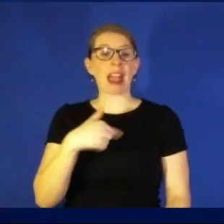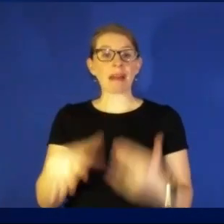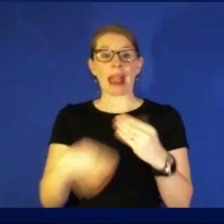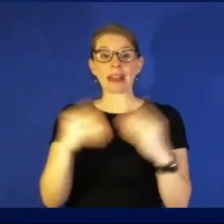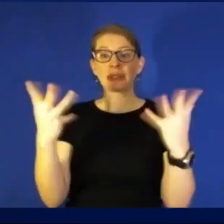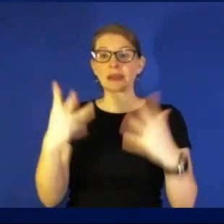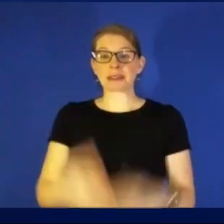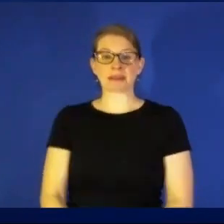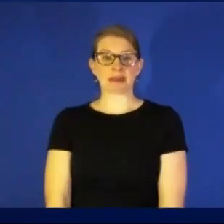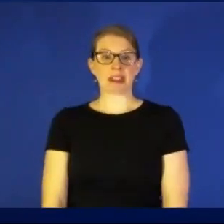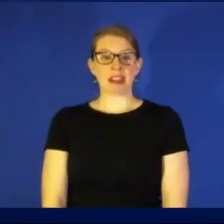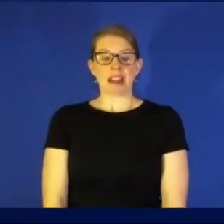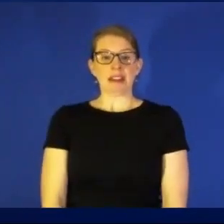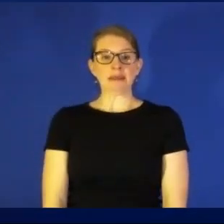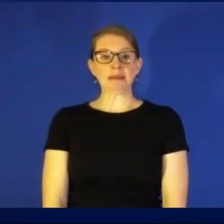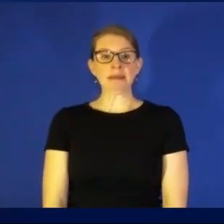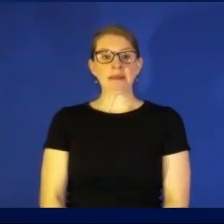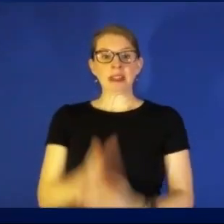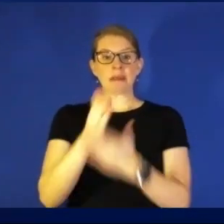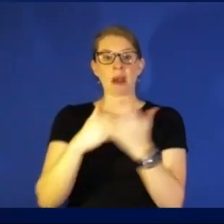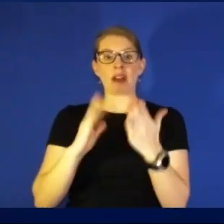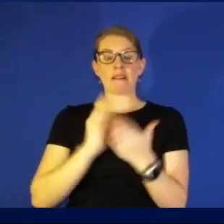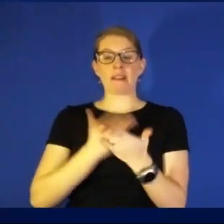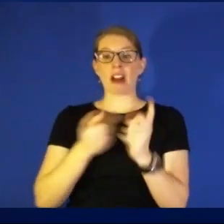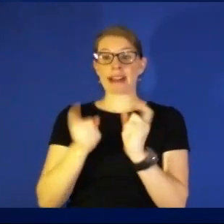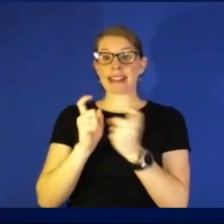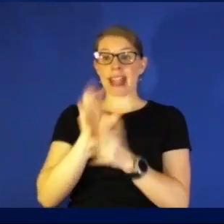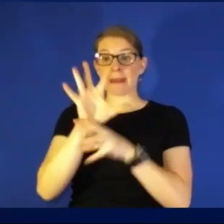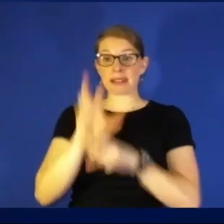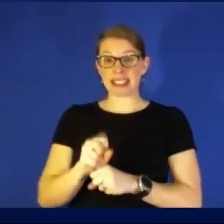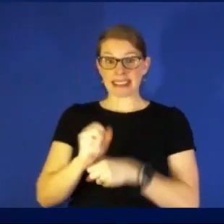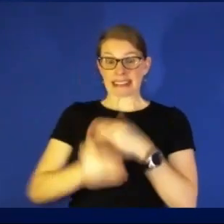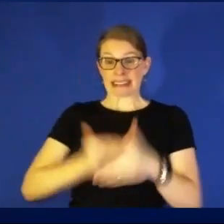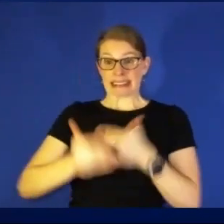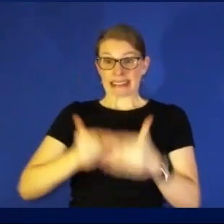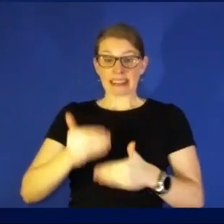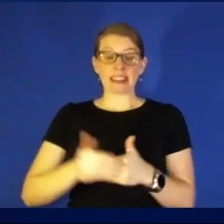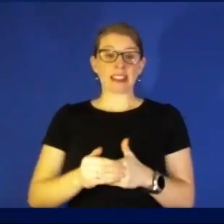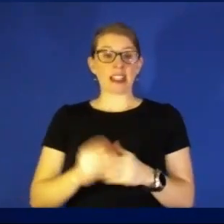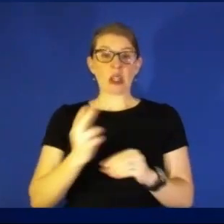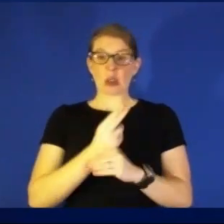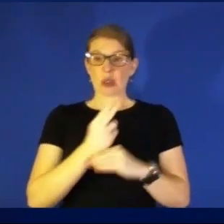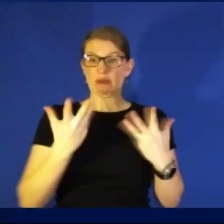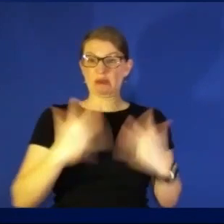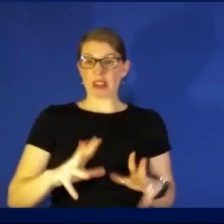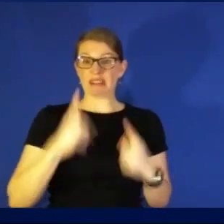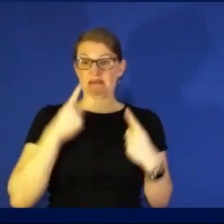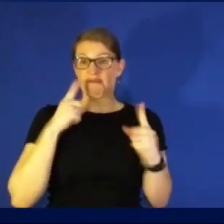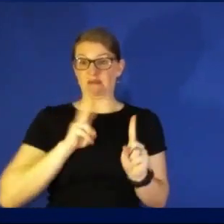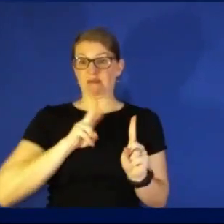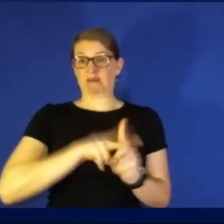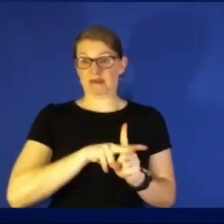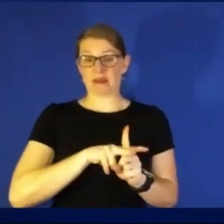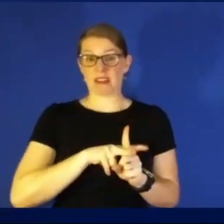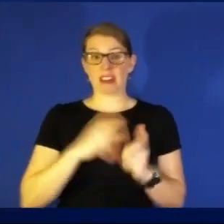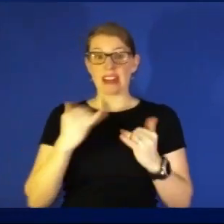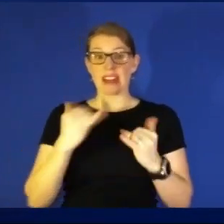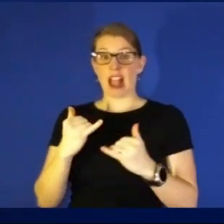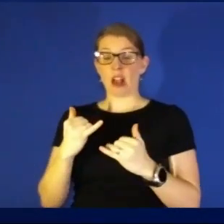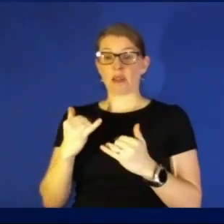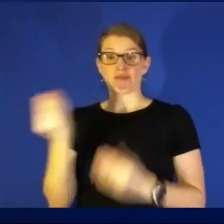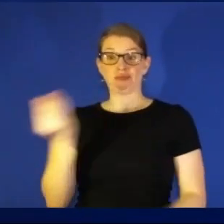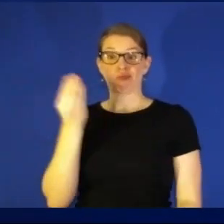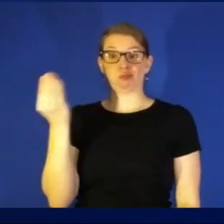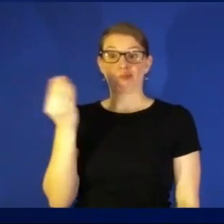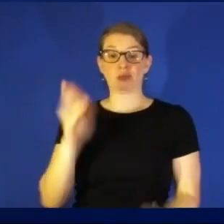part of our adapting and carrying on what works really well is that we now carry iPads. We can sometimes have